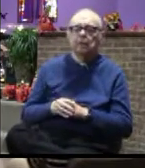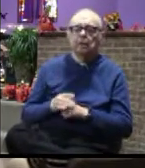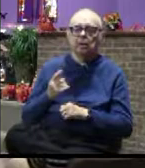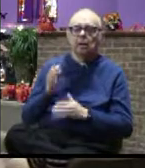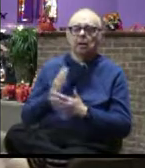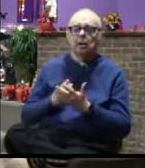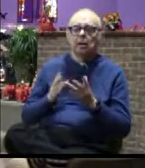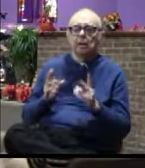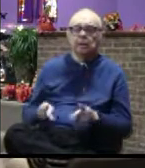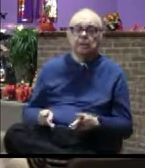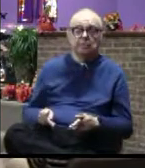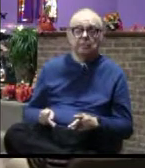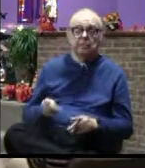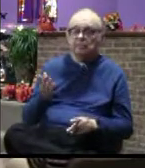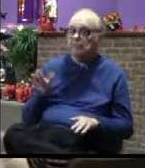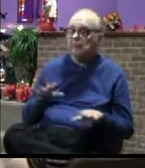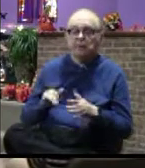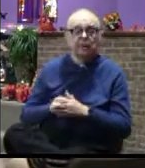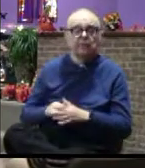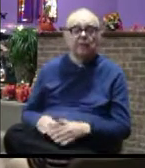for some of you it's been never